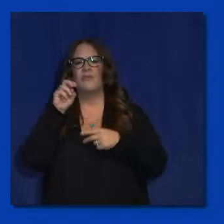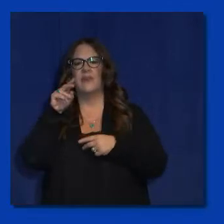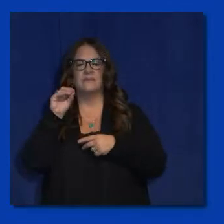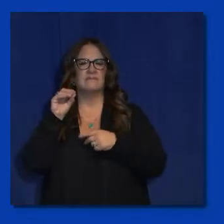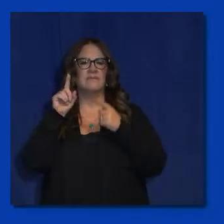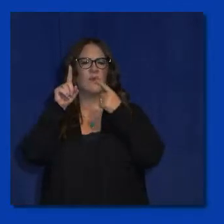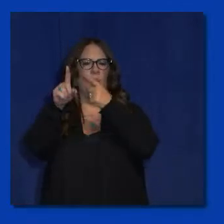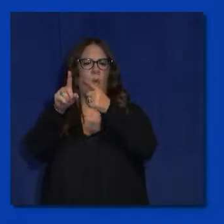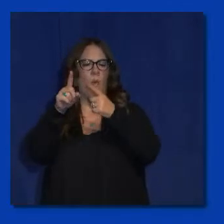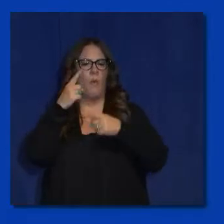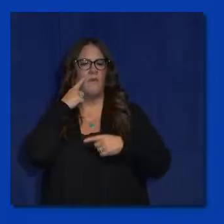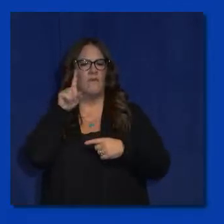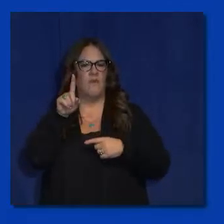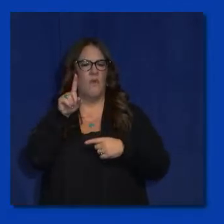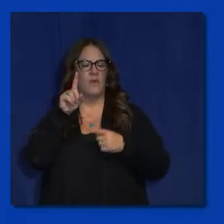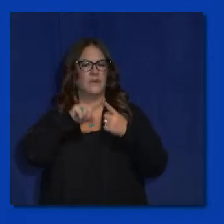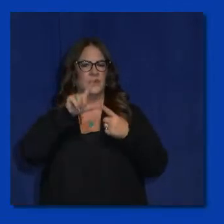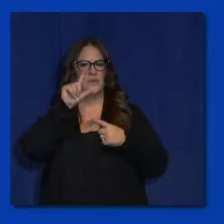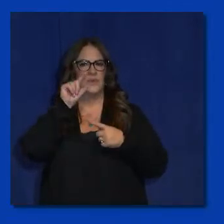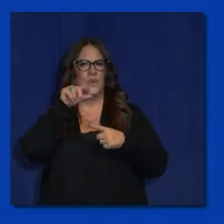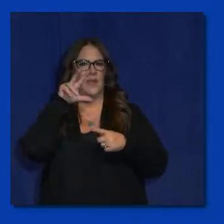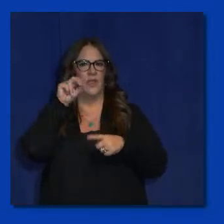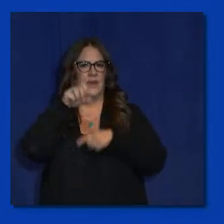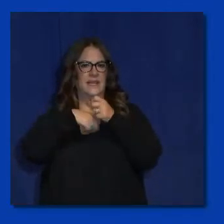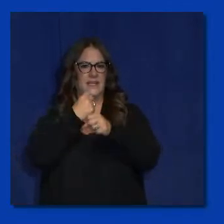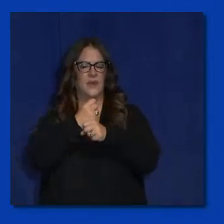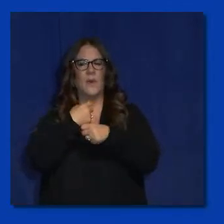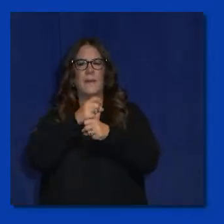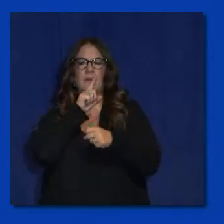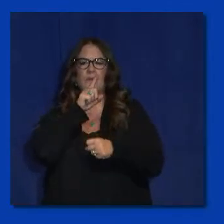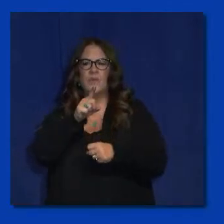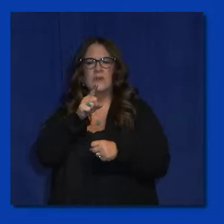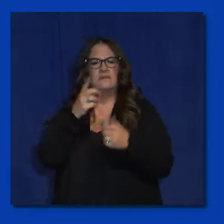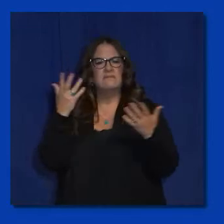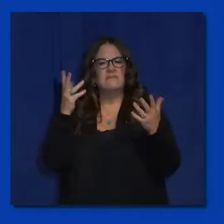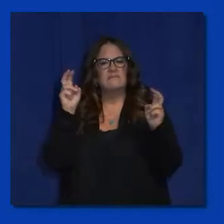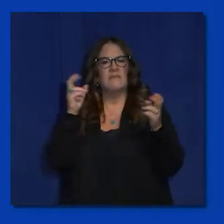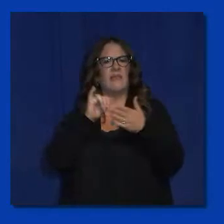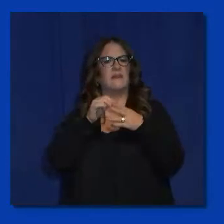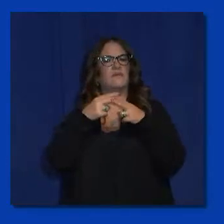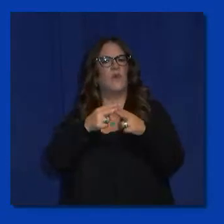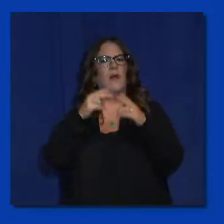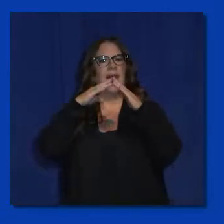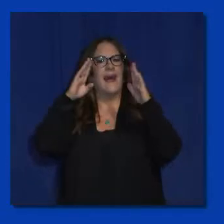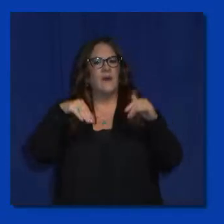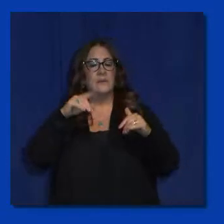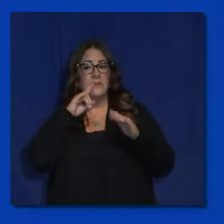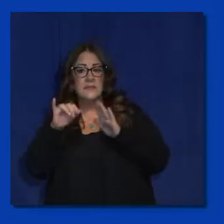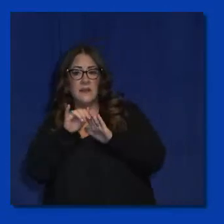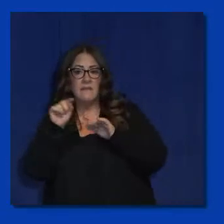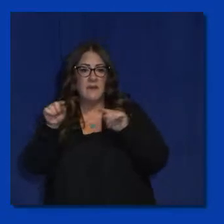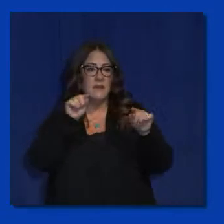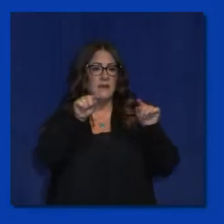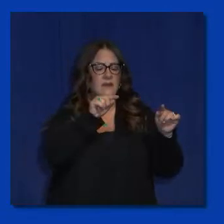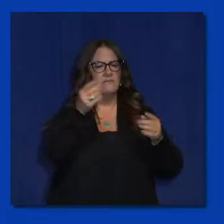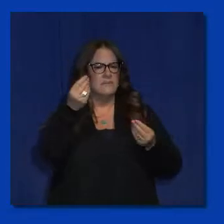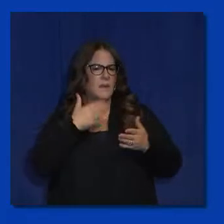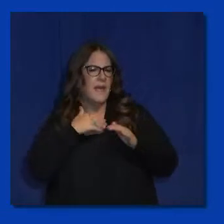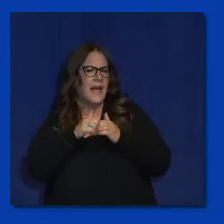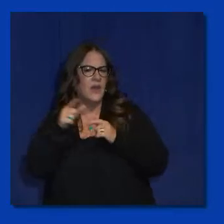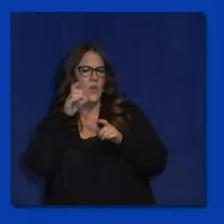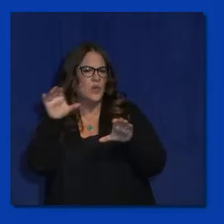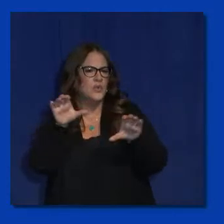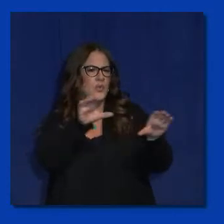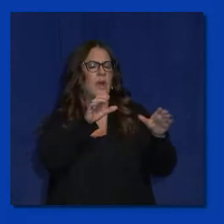just a fancy way of saying planning process to make real what we promote, and that's housing. You identify the housing, tell us how you're going to get it done. We'll find more